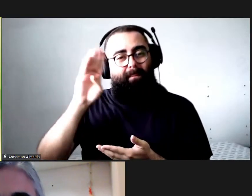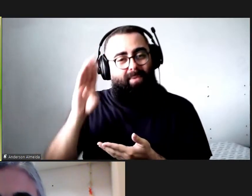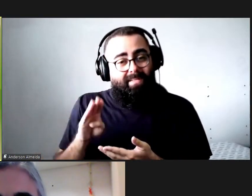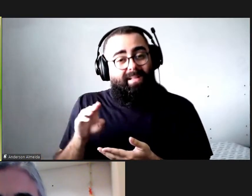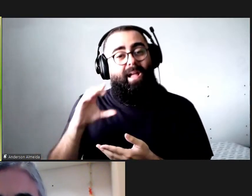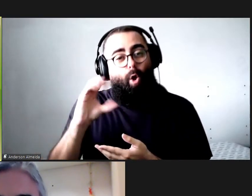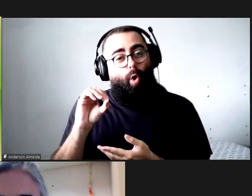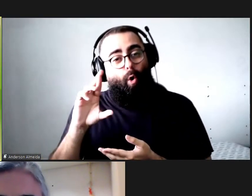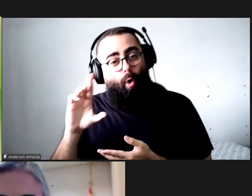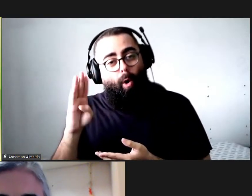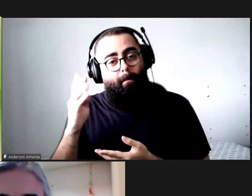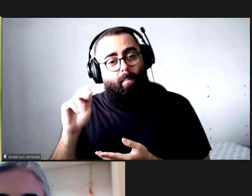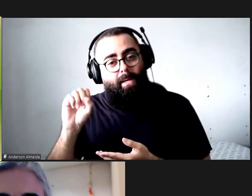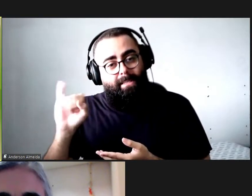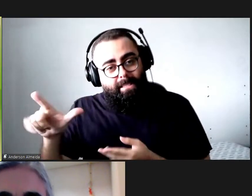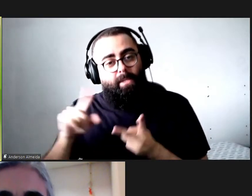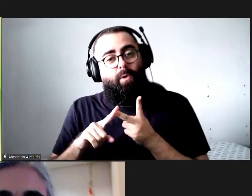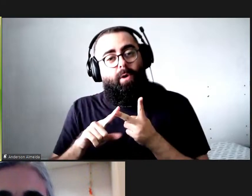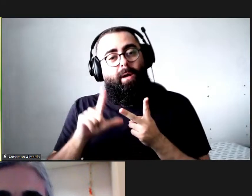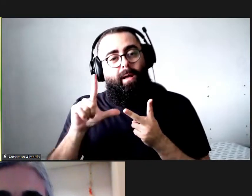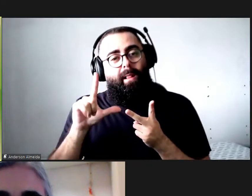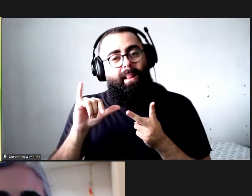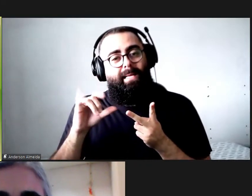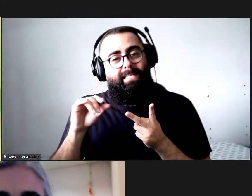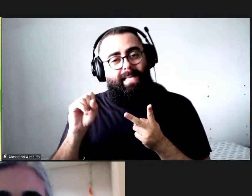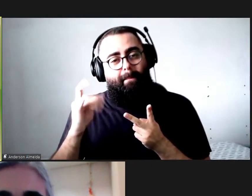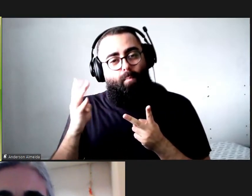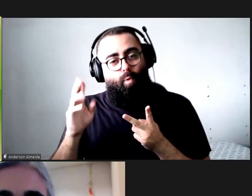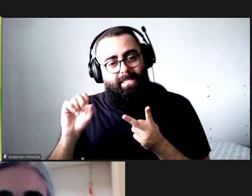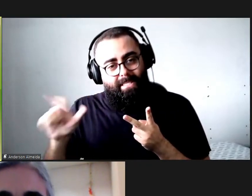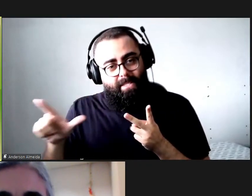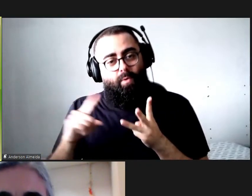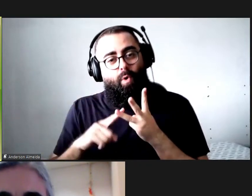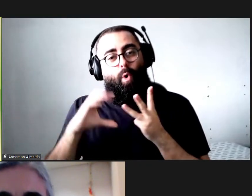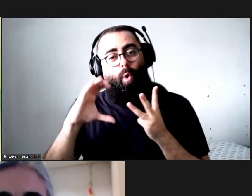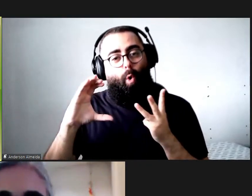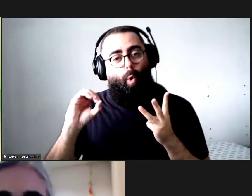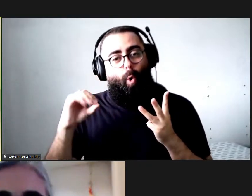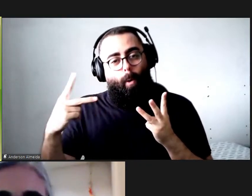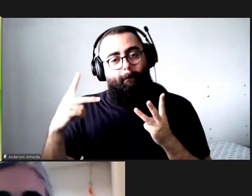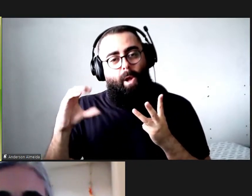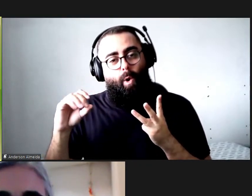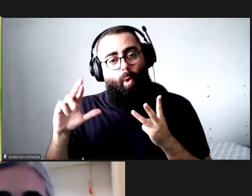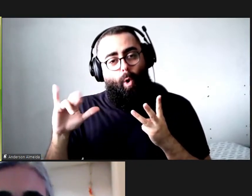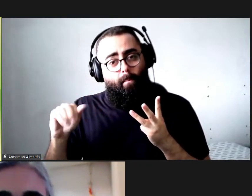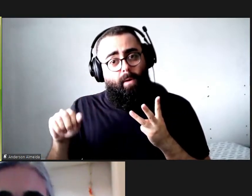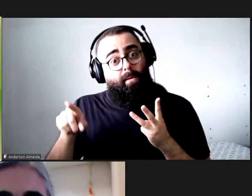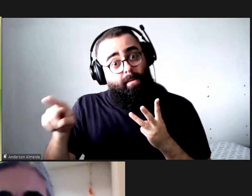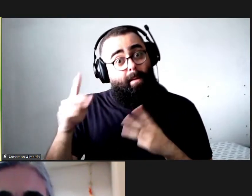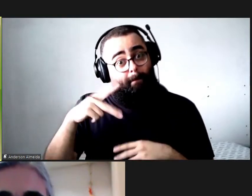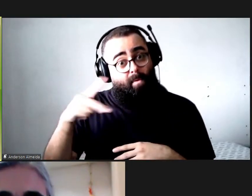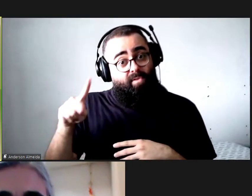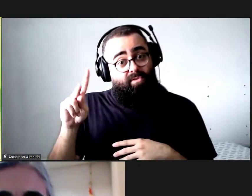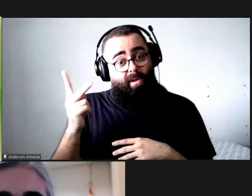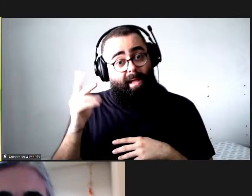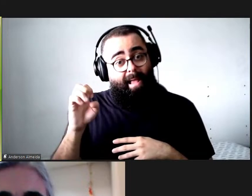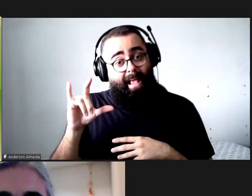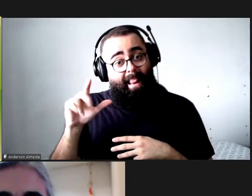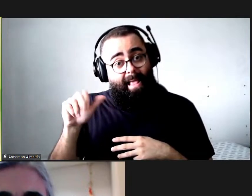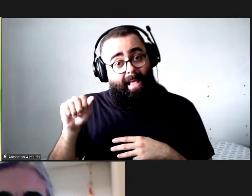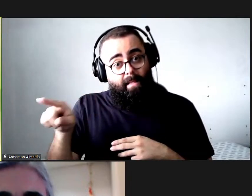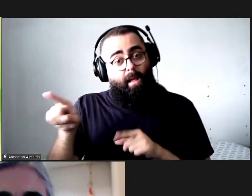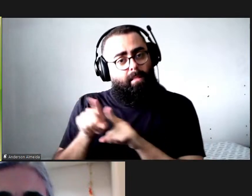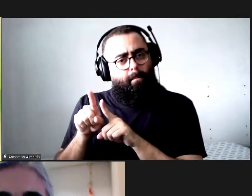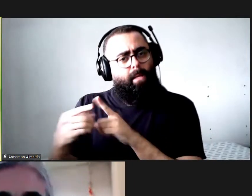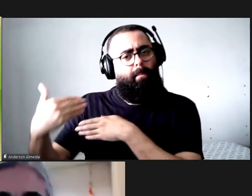Brazil, the Lindsay Brazil, and the Calpe Corpora. Professor Eliana is also a collaborator in the Tarsila project, an